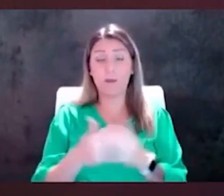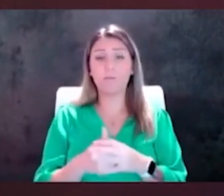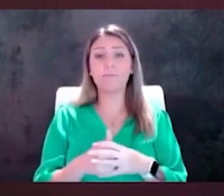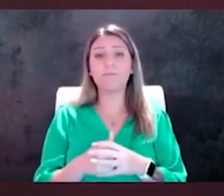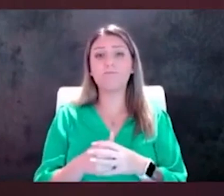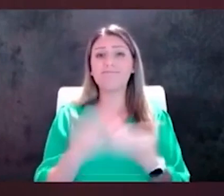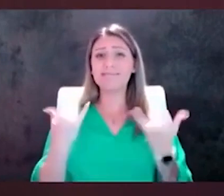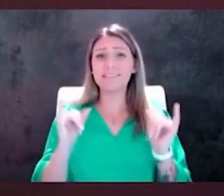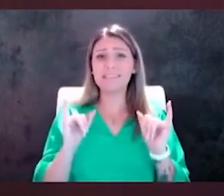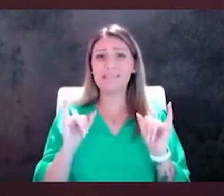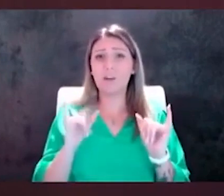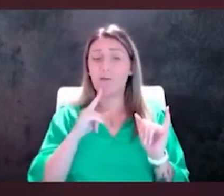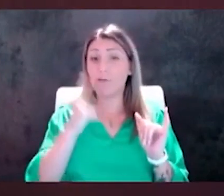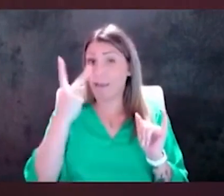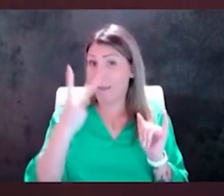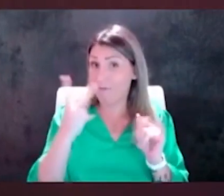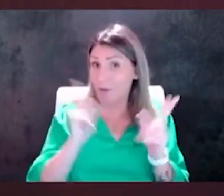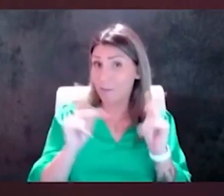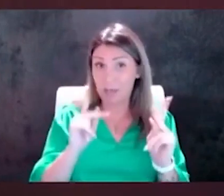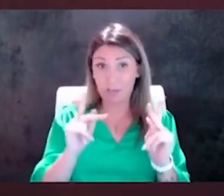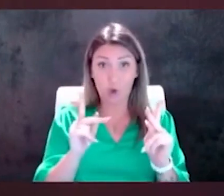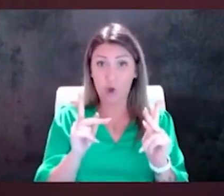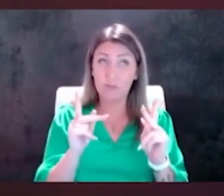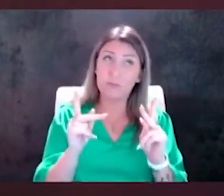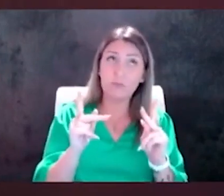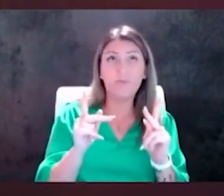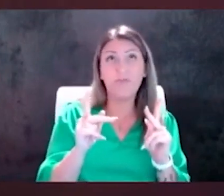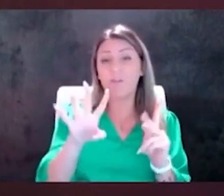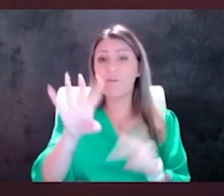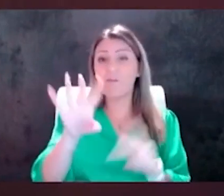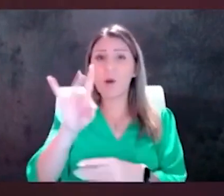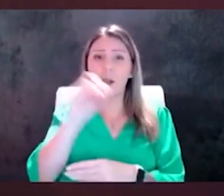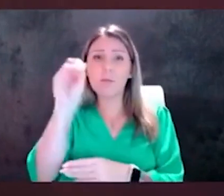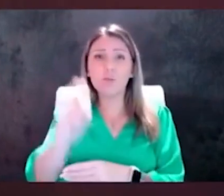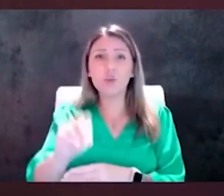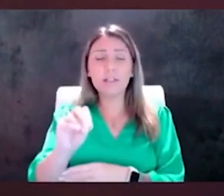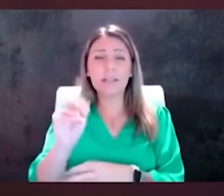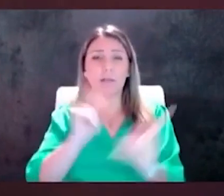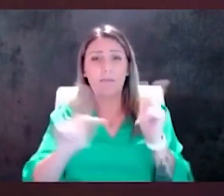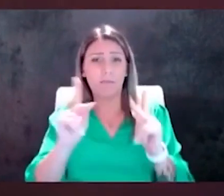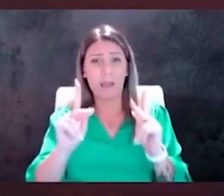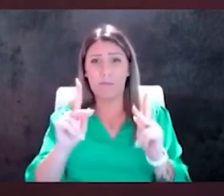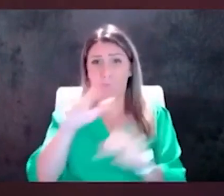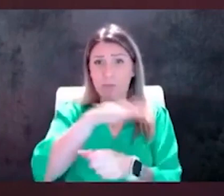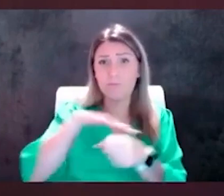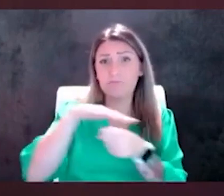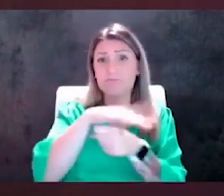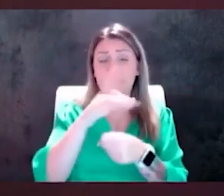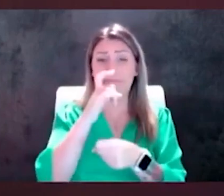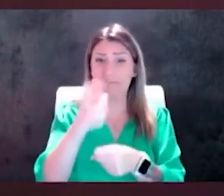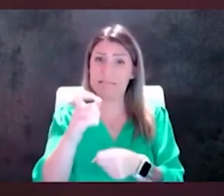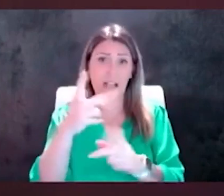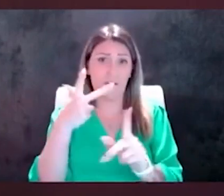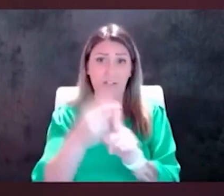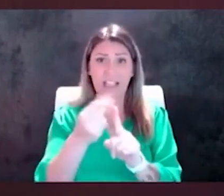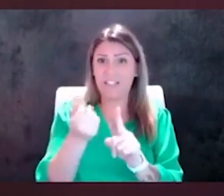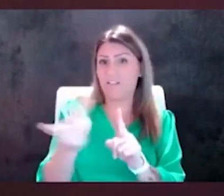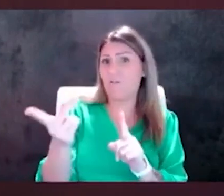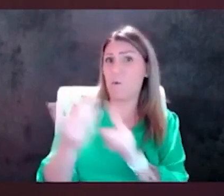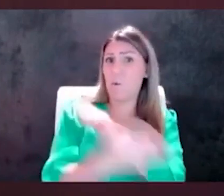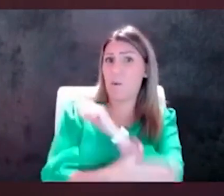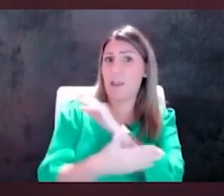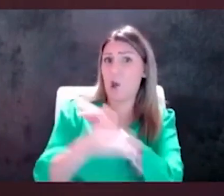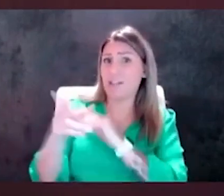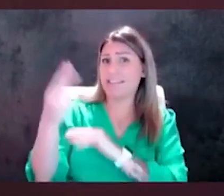of our people that are not, or about 48% of the people in our metropolitan area are not vaccinated. Some counties are higher. And I think